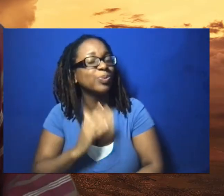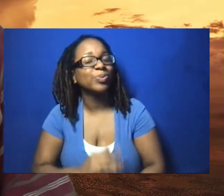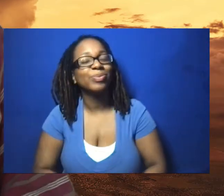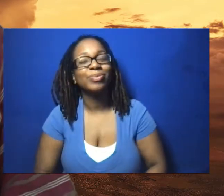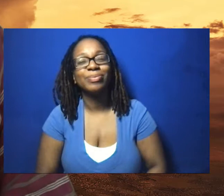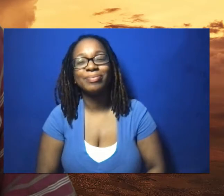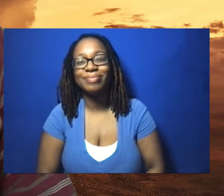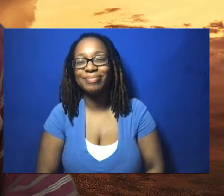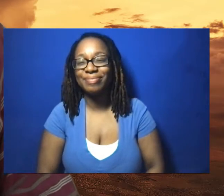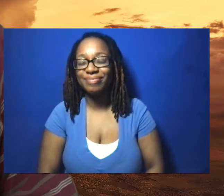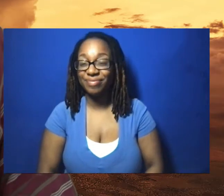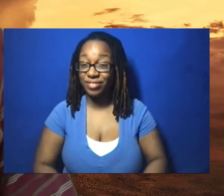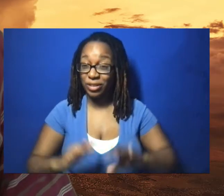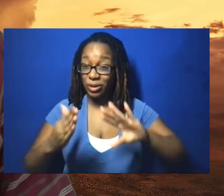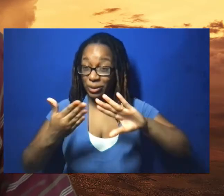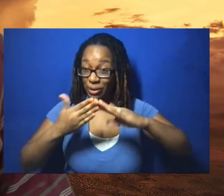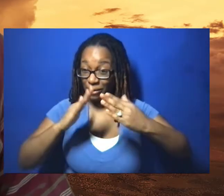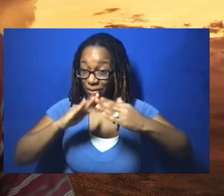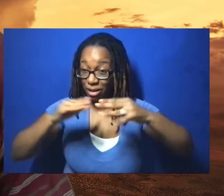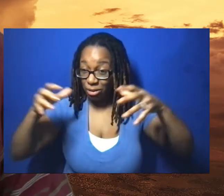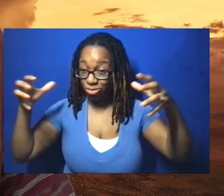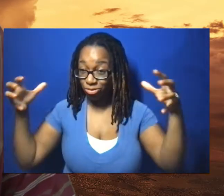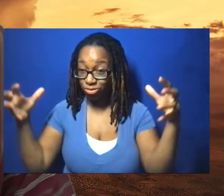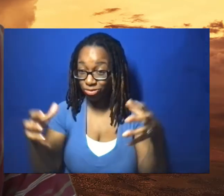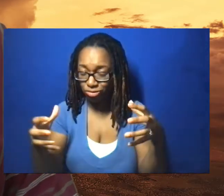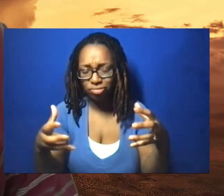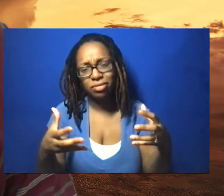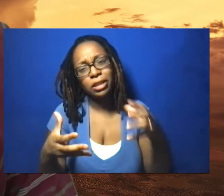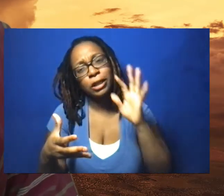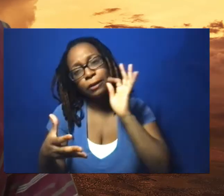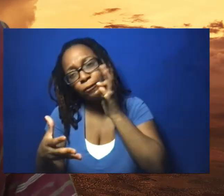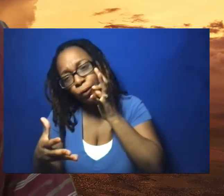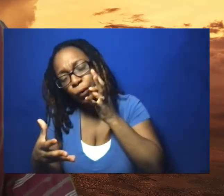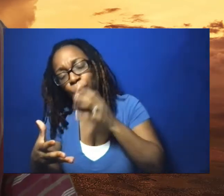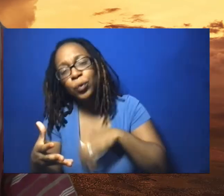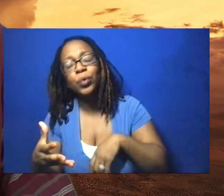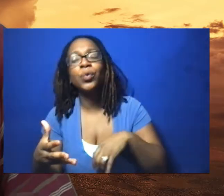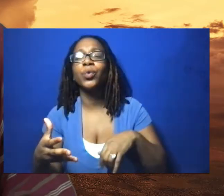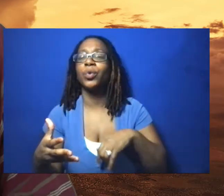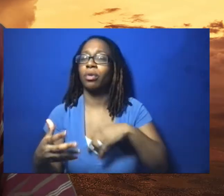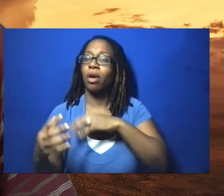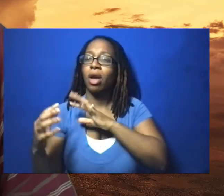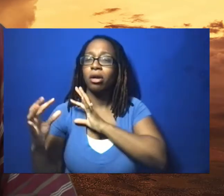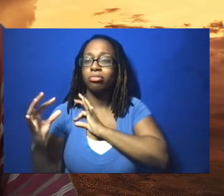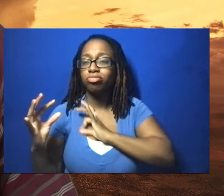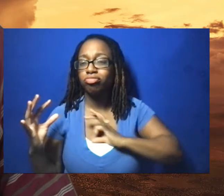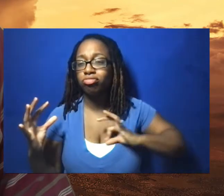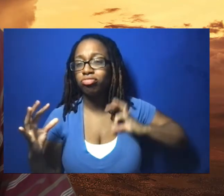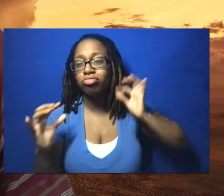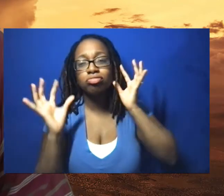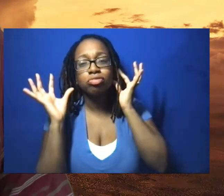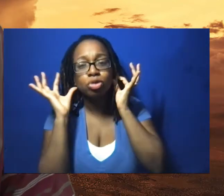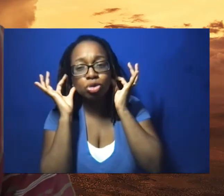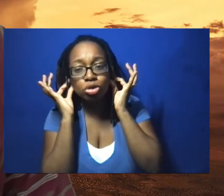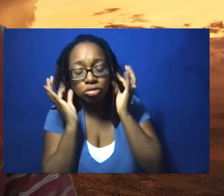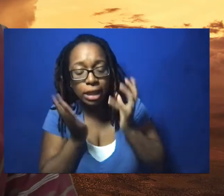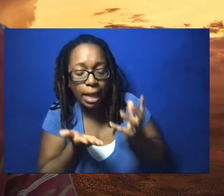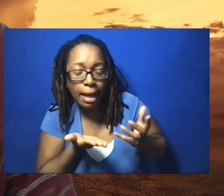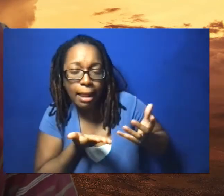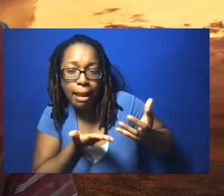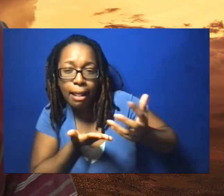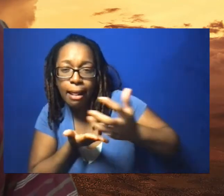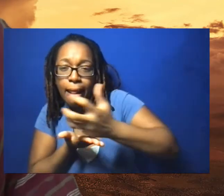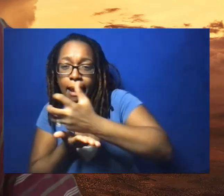And so the villagers gathered fruit and jewels, and they loaded into the